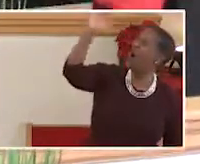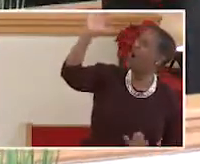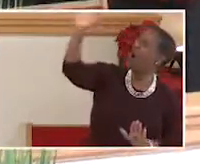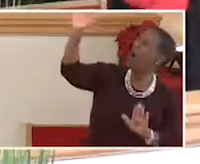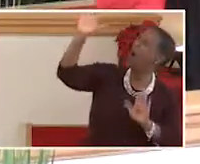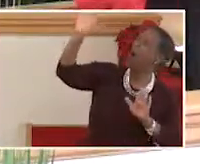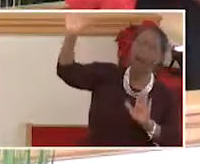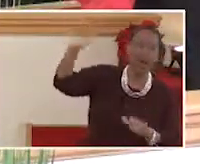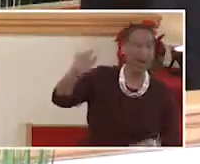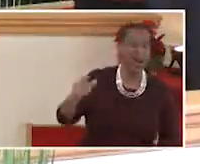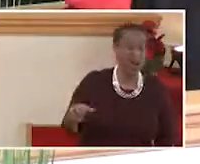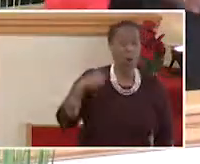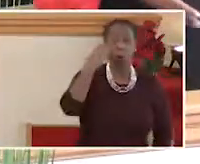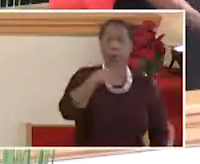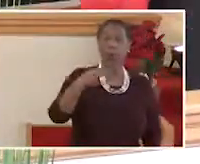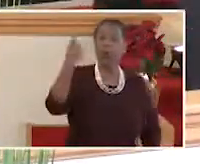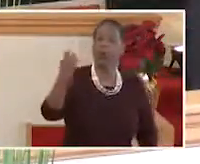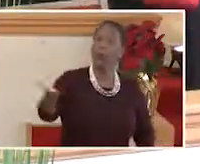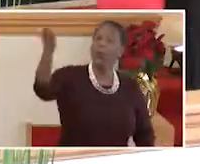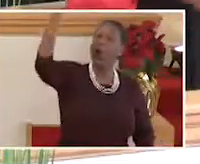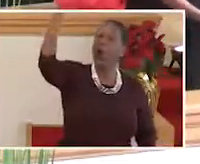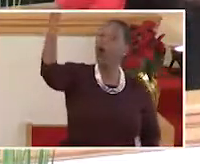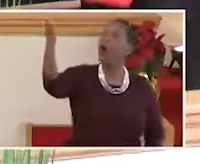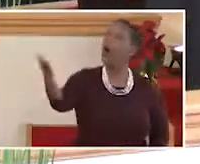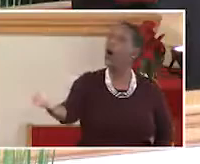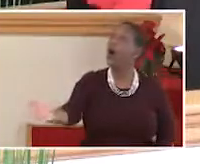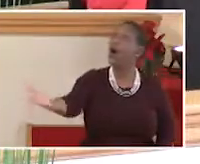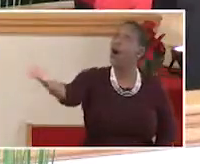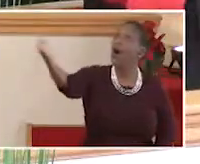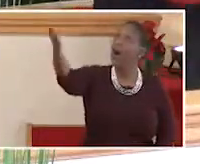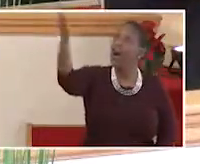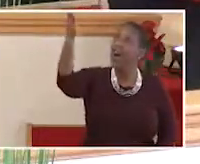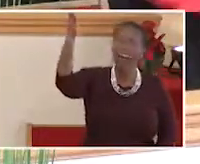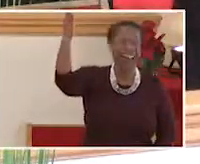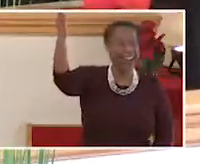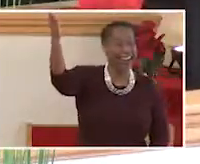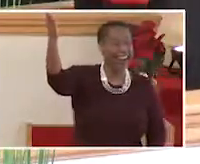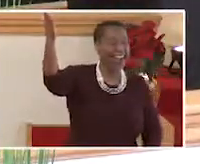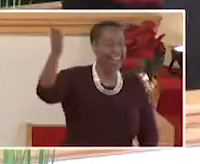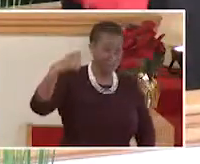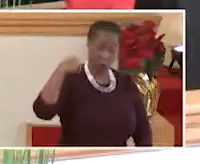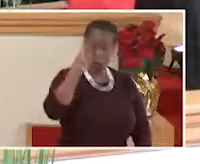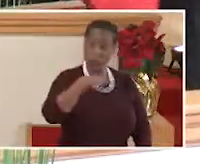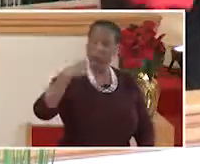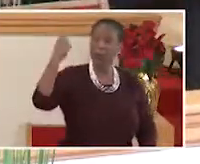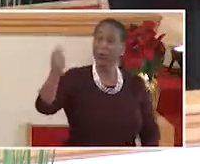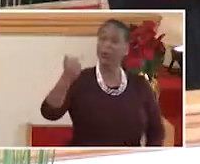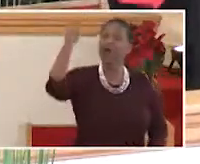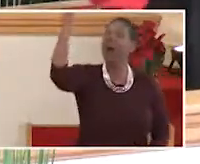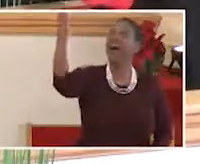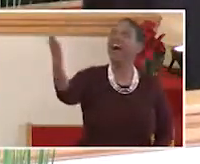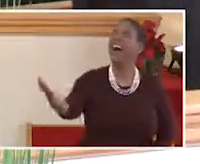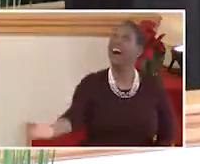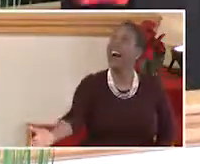Alpha and Omega, the beginning and the end. Who you are, who you are.